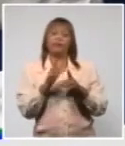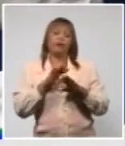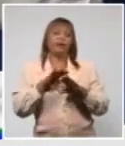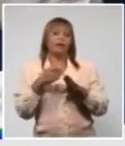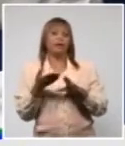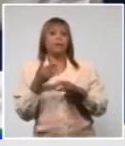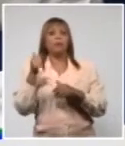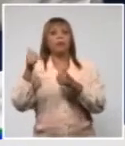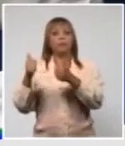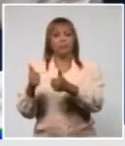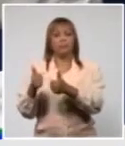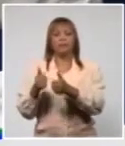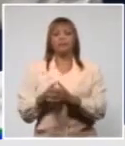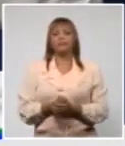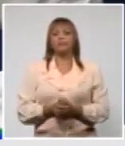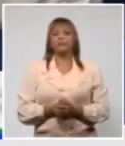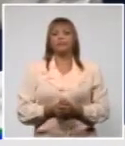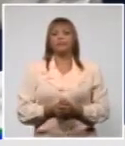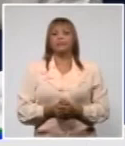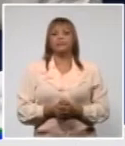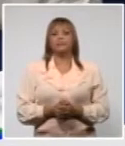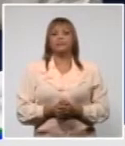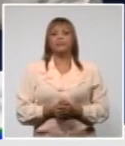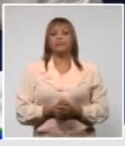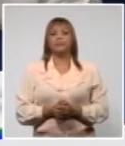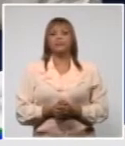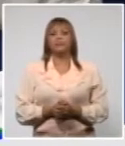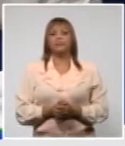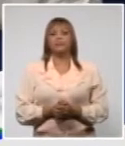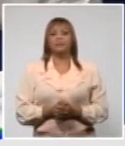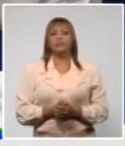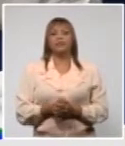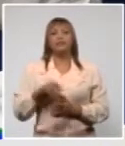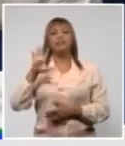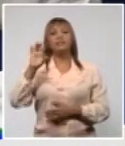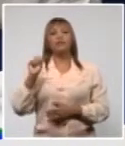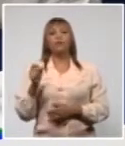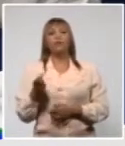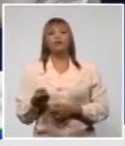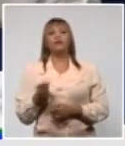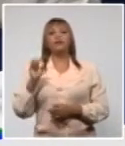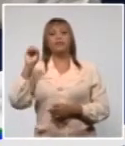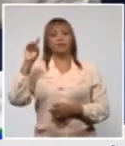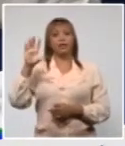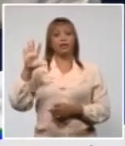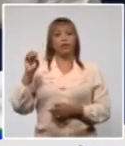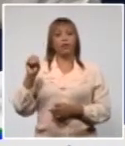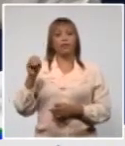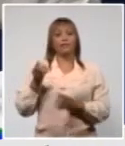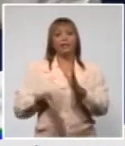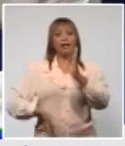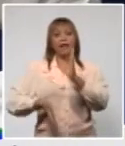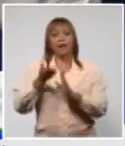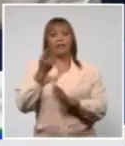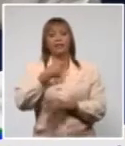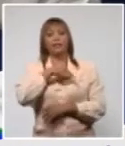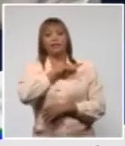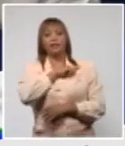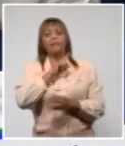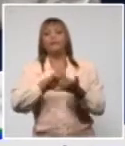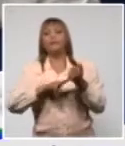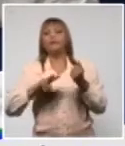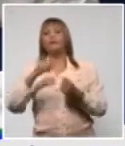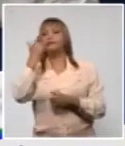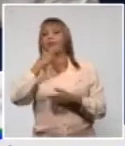of 4 Cuban medical collaborators who are providing health services in other countries. They did not belong to the Henry